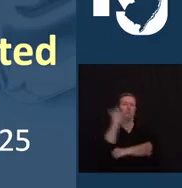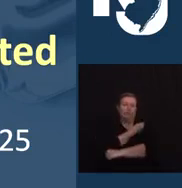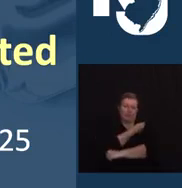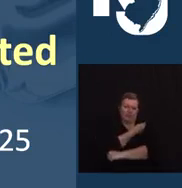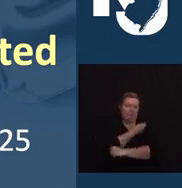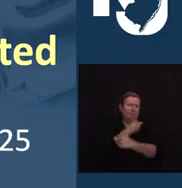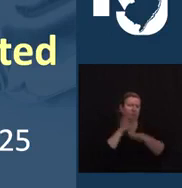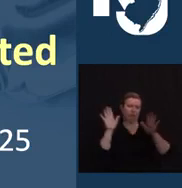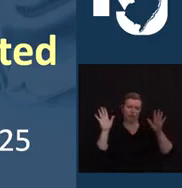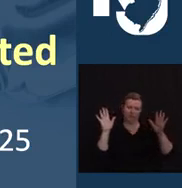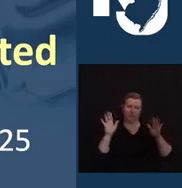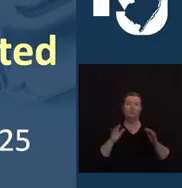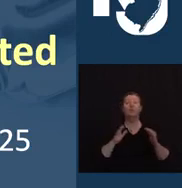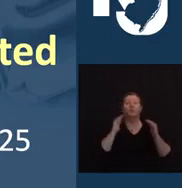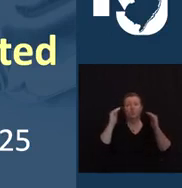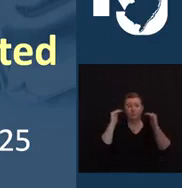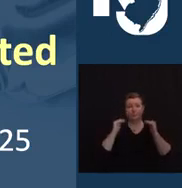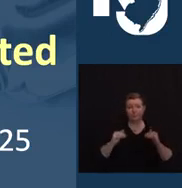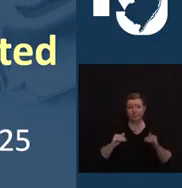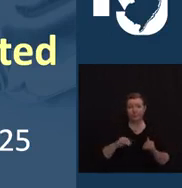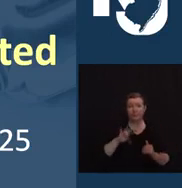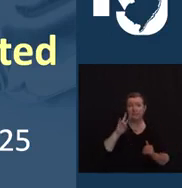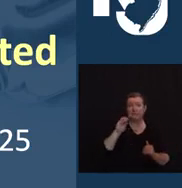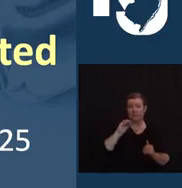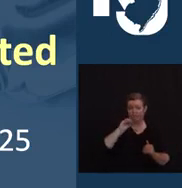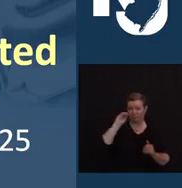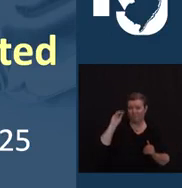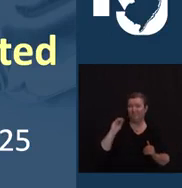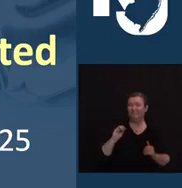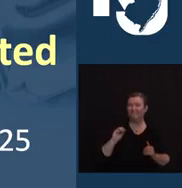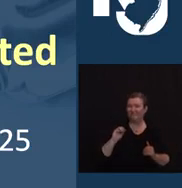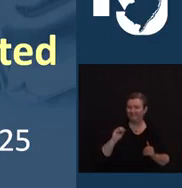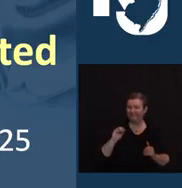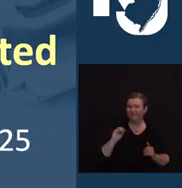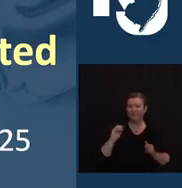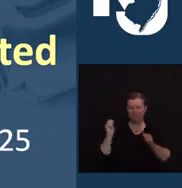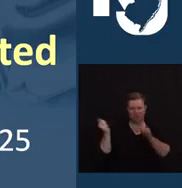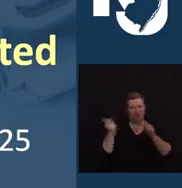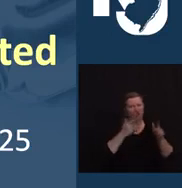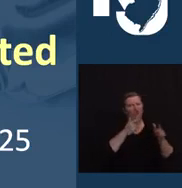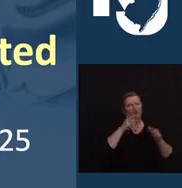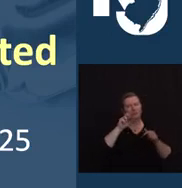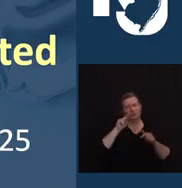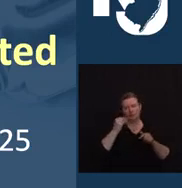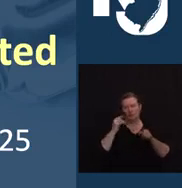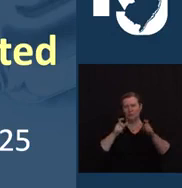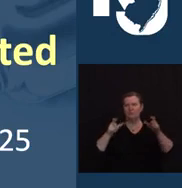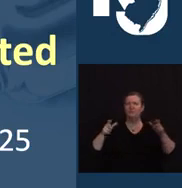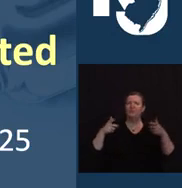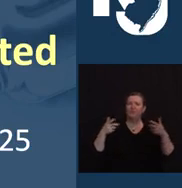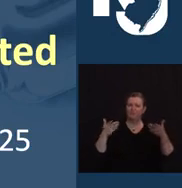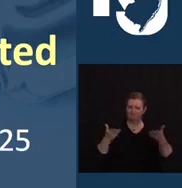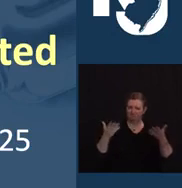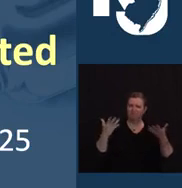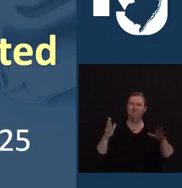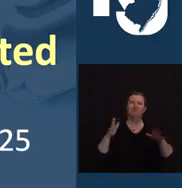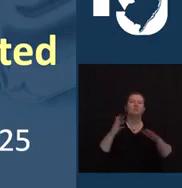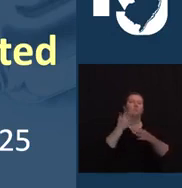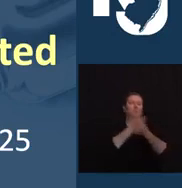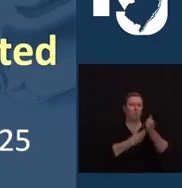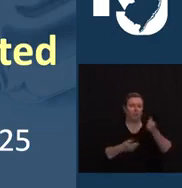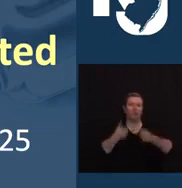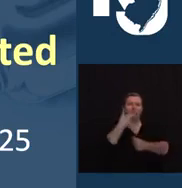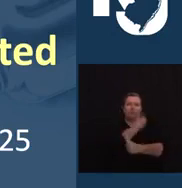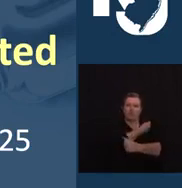than 70% of all New Jerseyans have now received their full vaccine doses, and we're about to